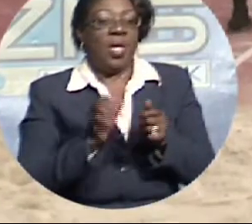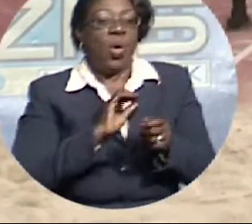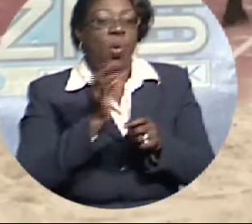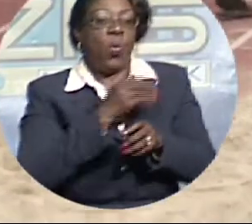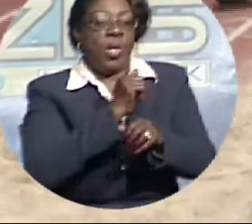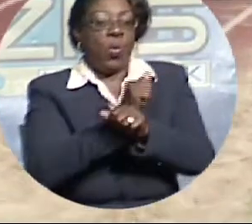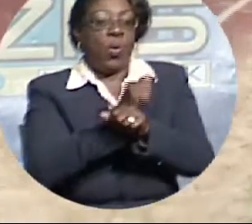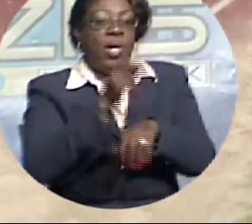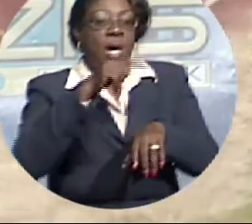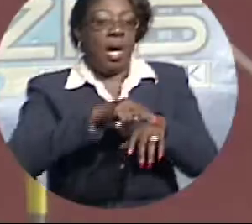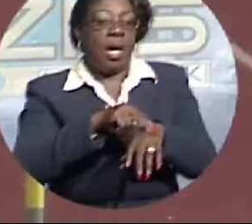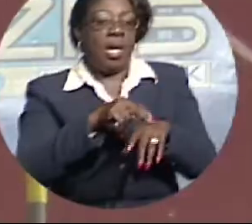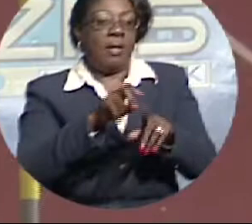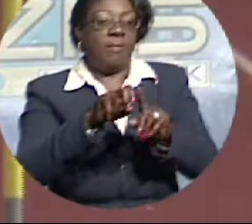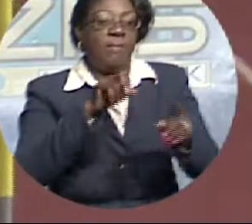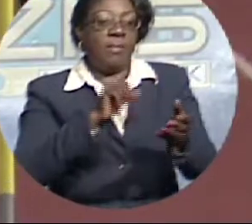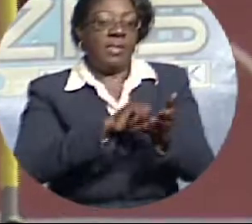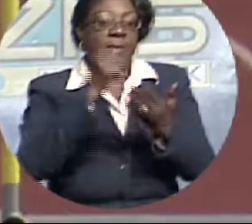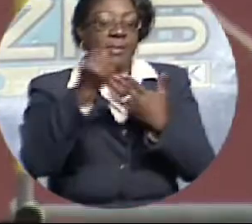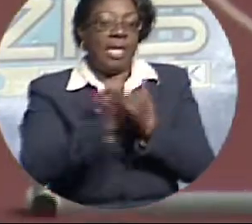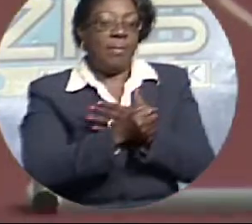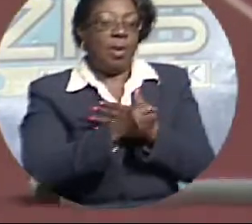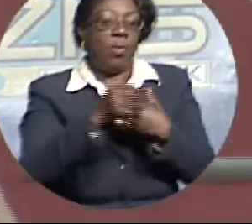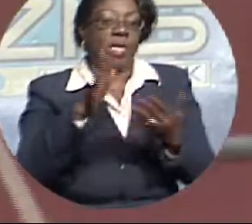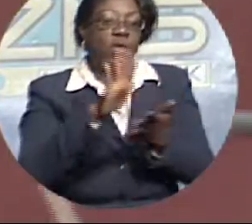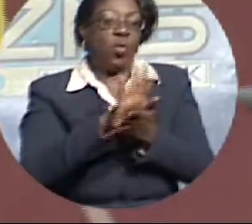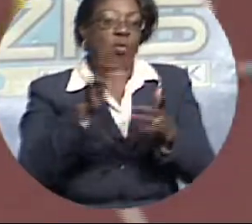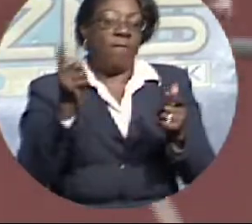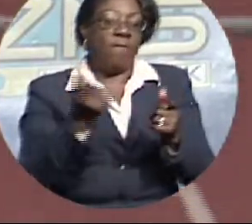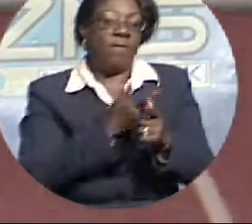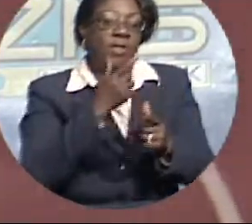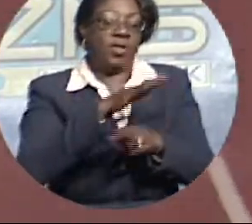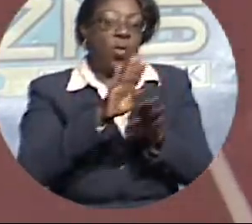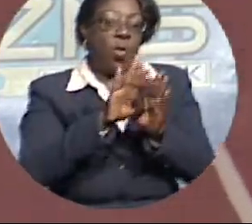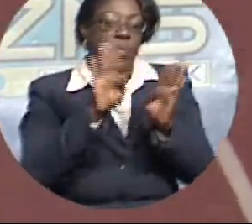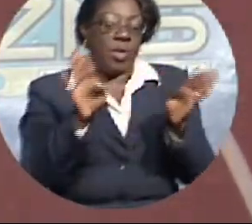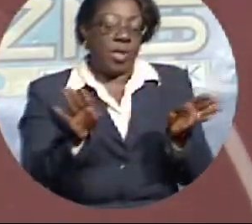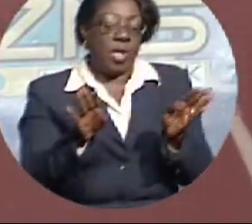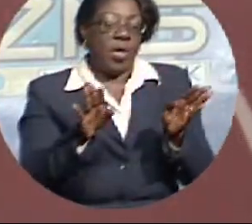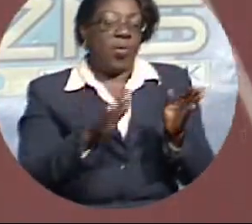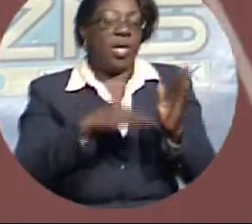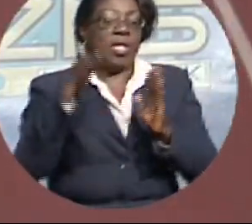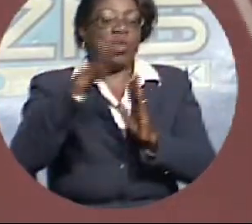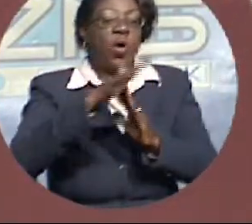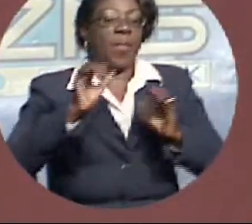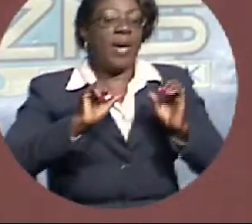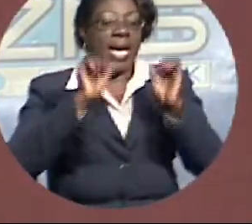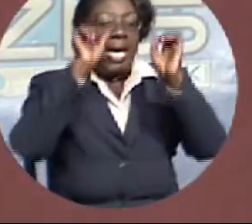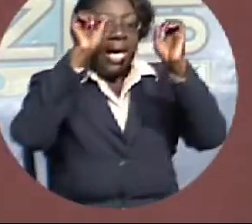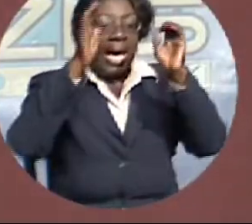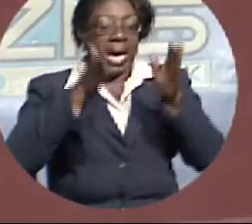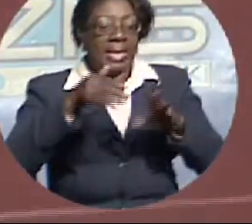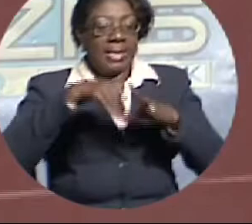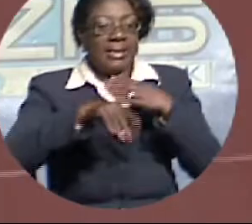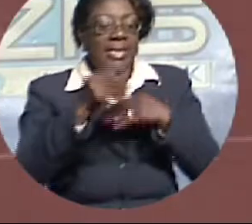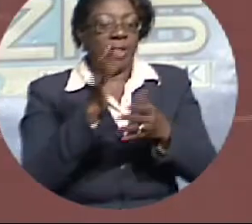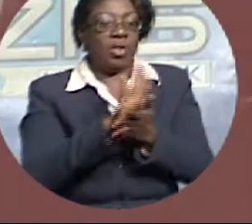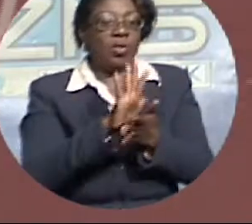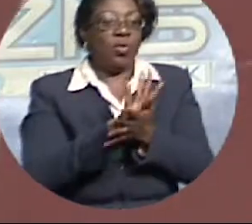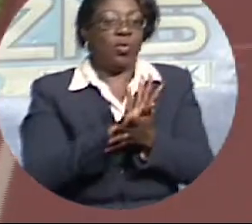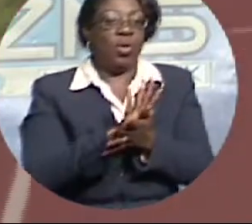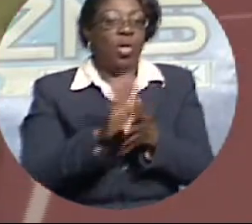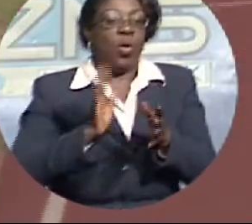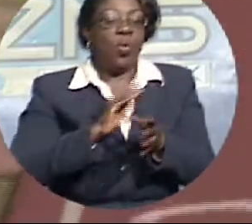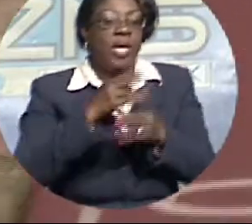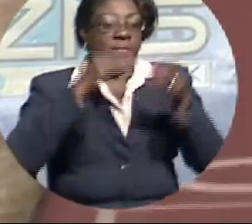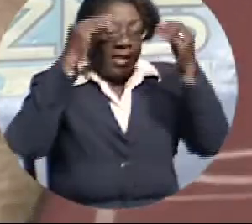hard from September when school first opened. We identify a lot of our top athletes in the school. And when we have a